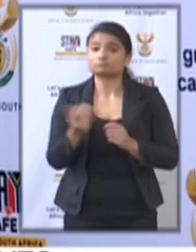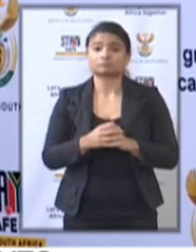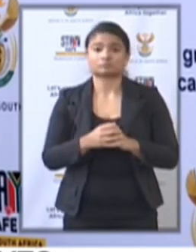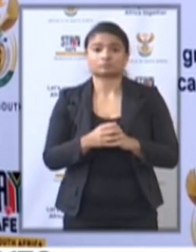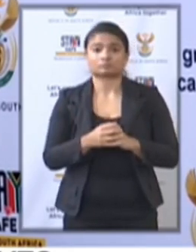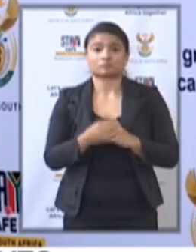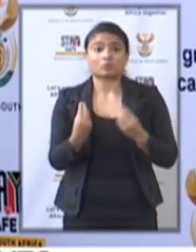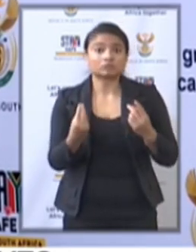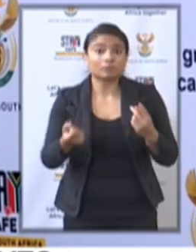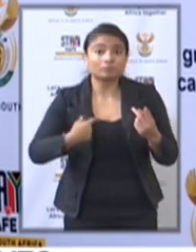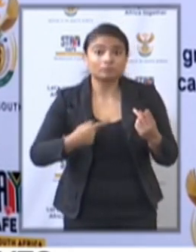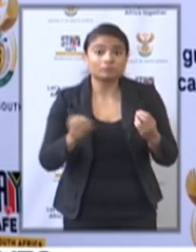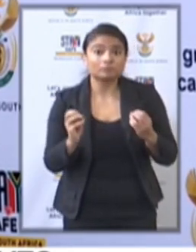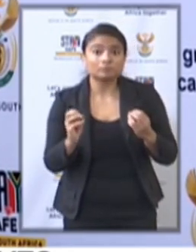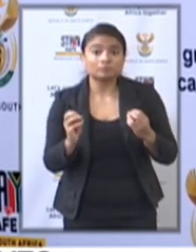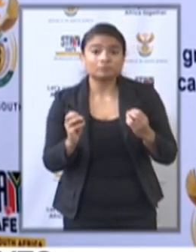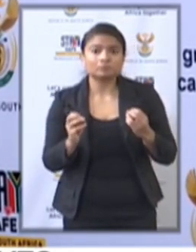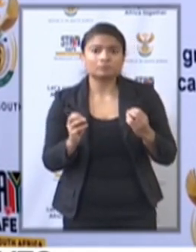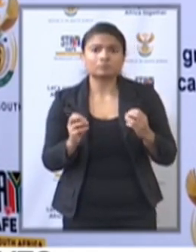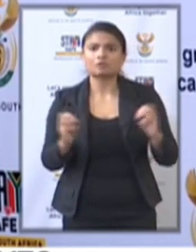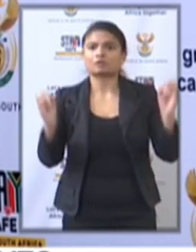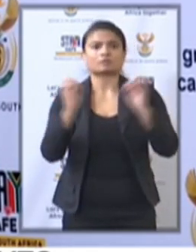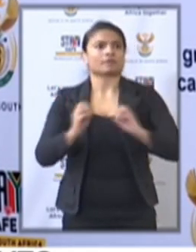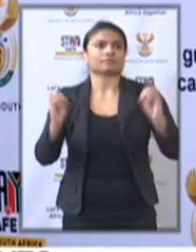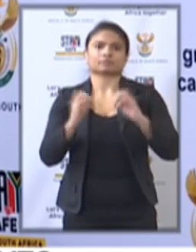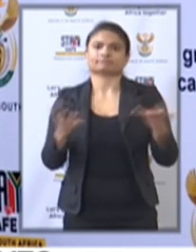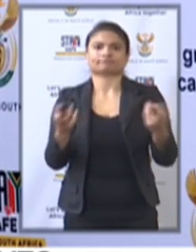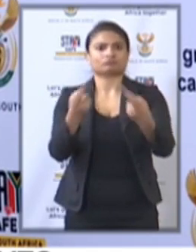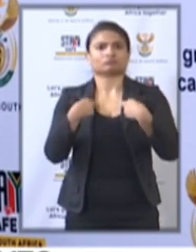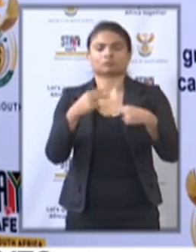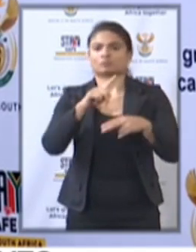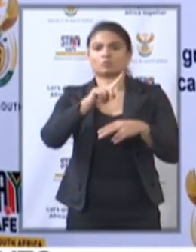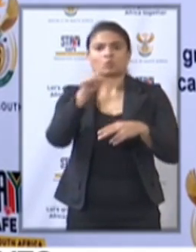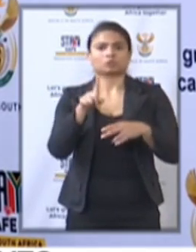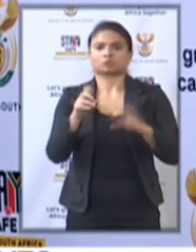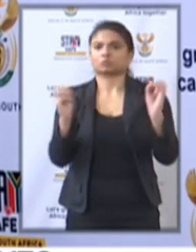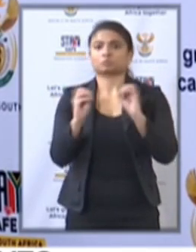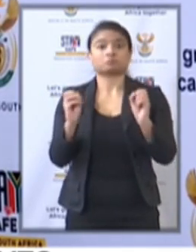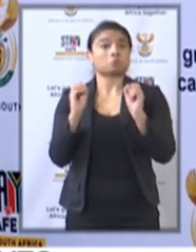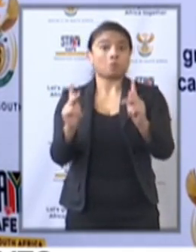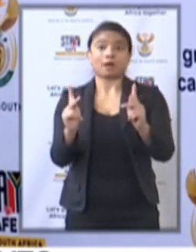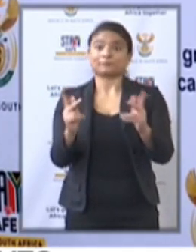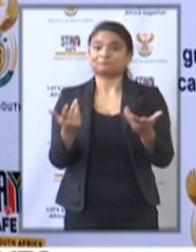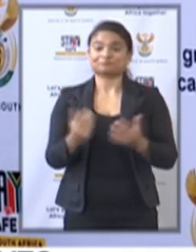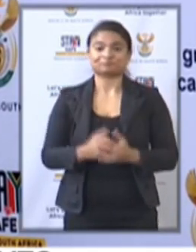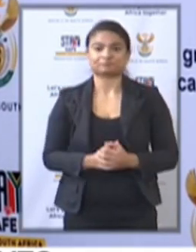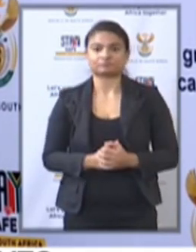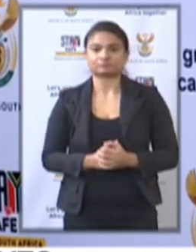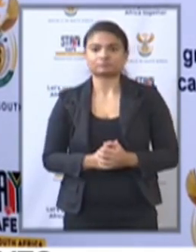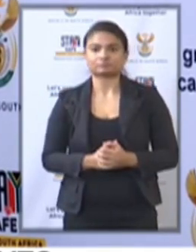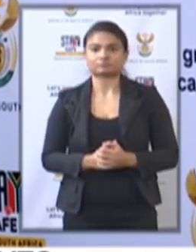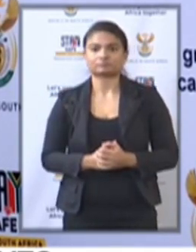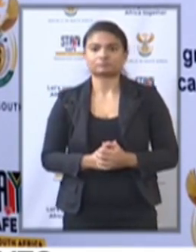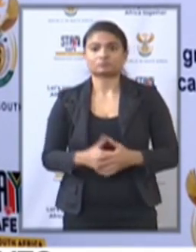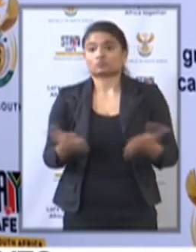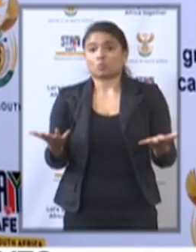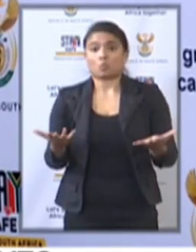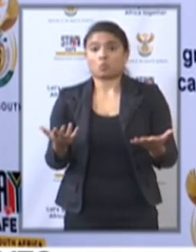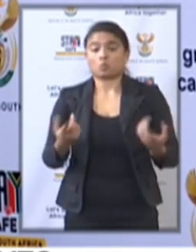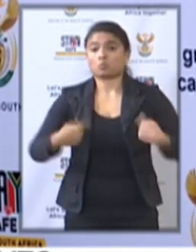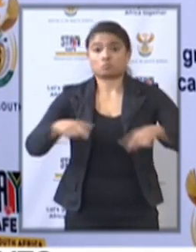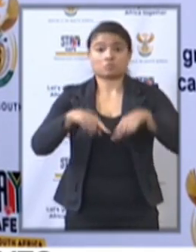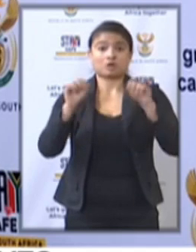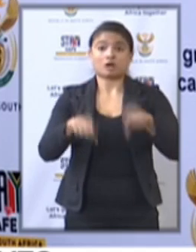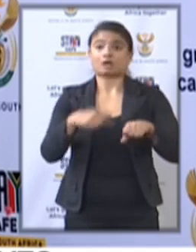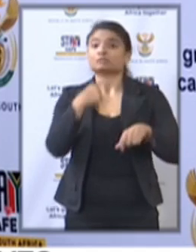Ignatius? None so far. No questions. Yes. Can we declare that this brings the